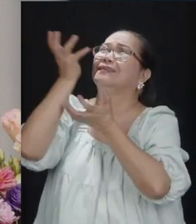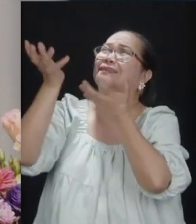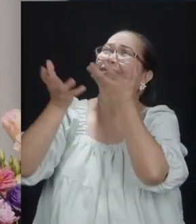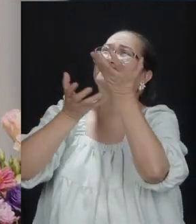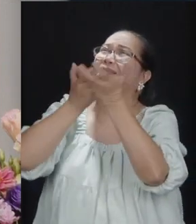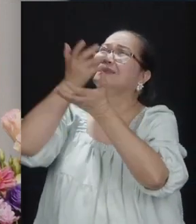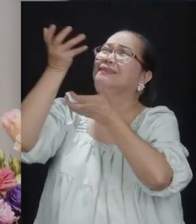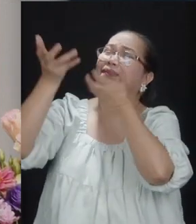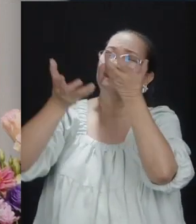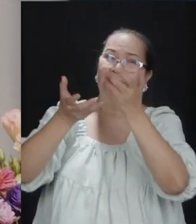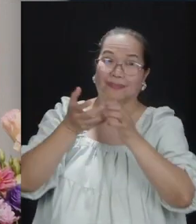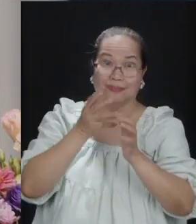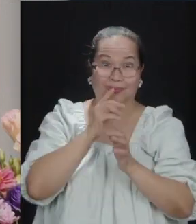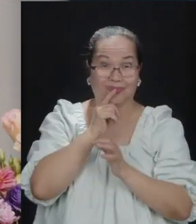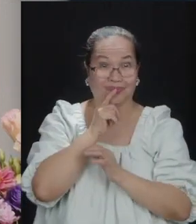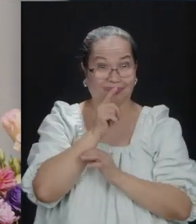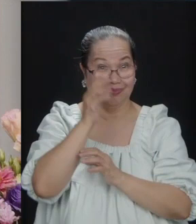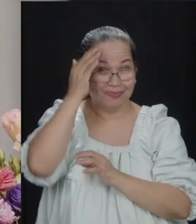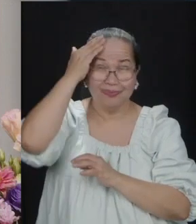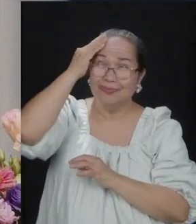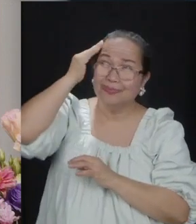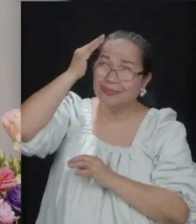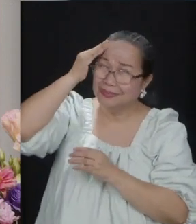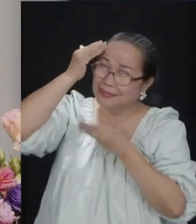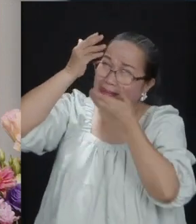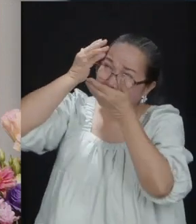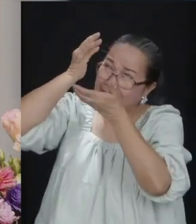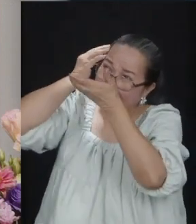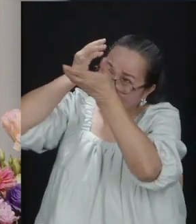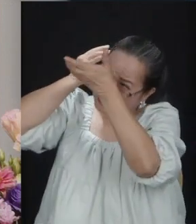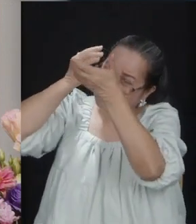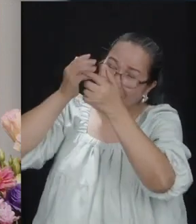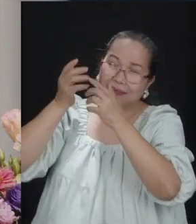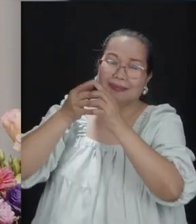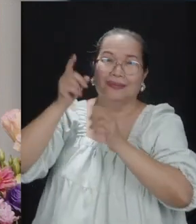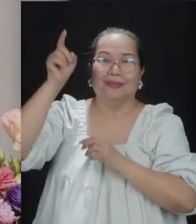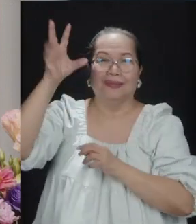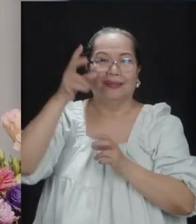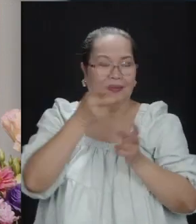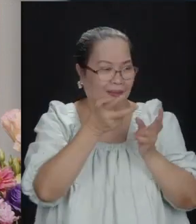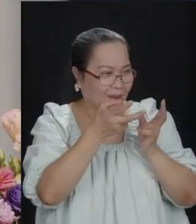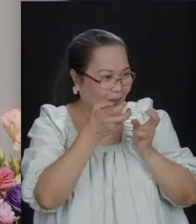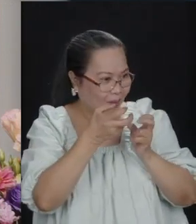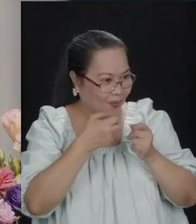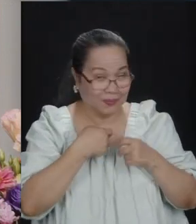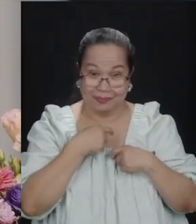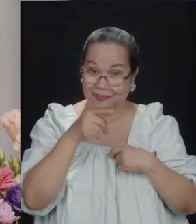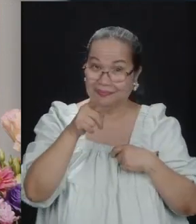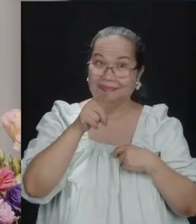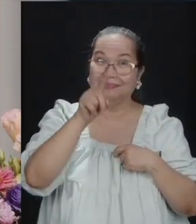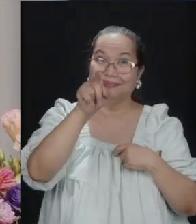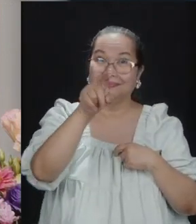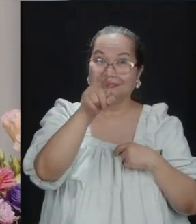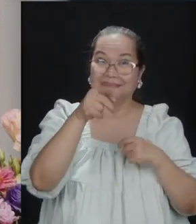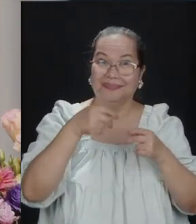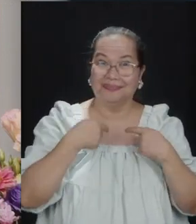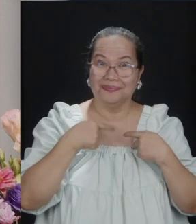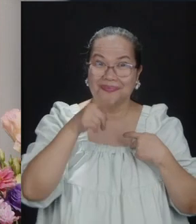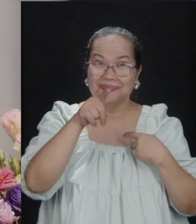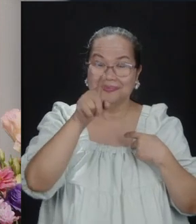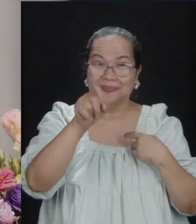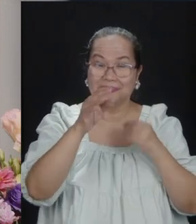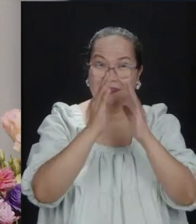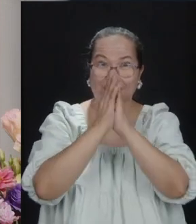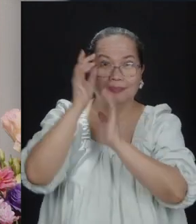was sufficient, for she knew that God heard her. Has this ever happened to you? Just praying